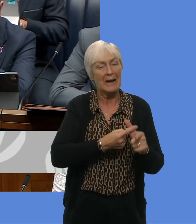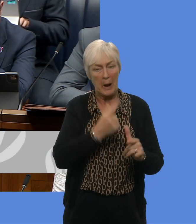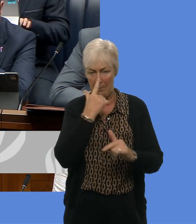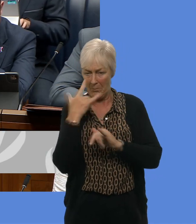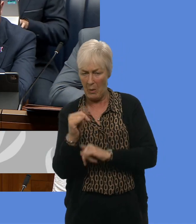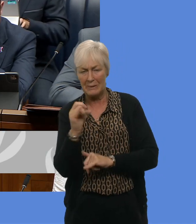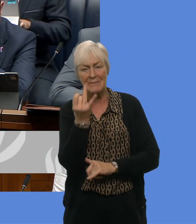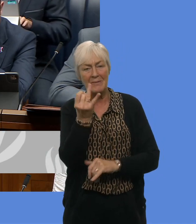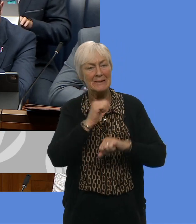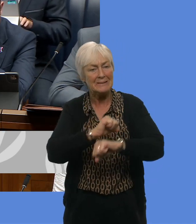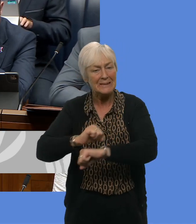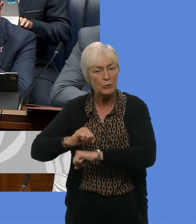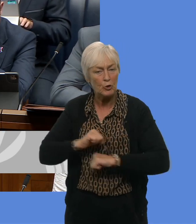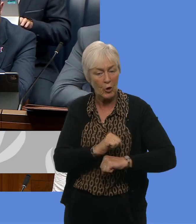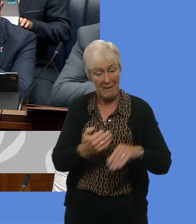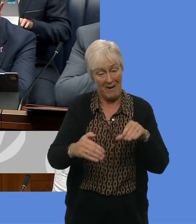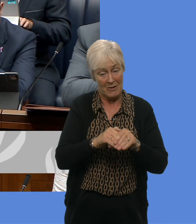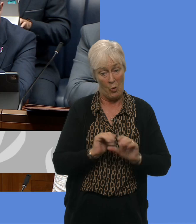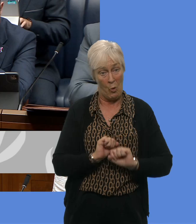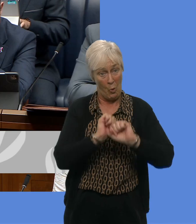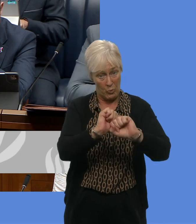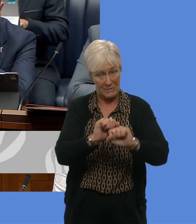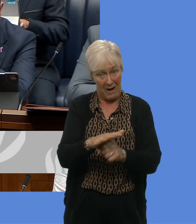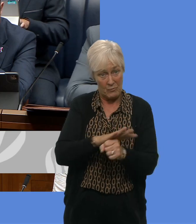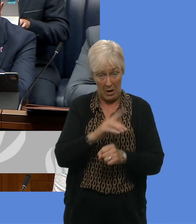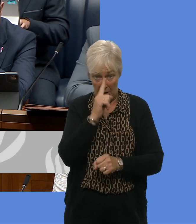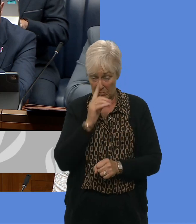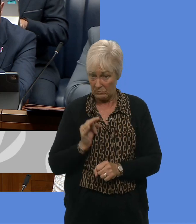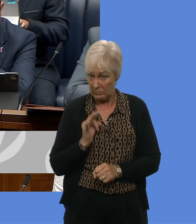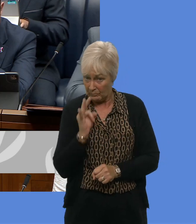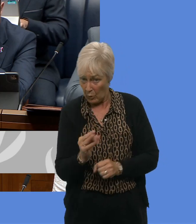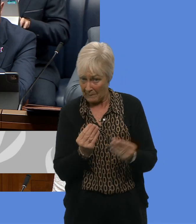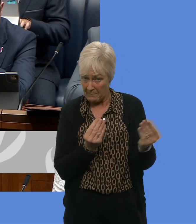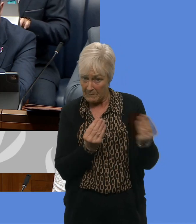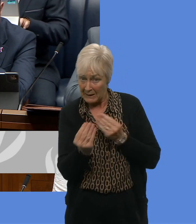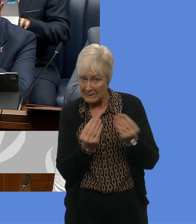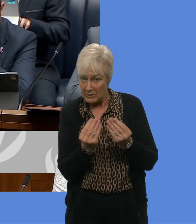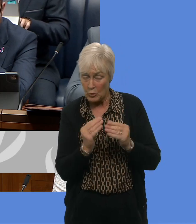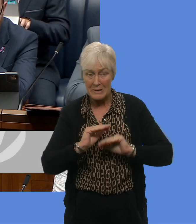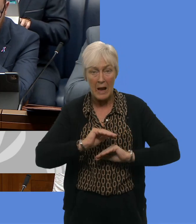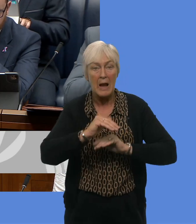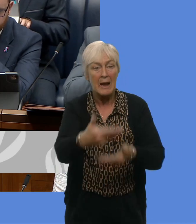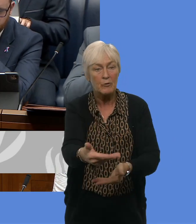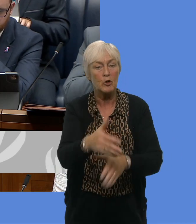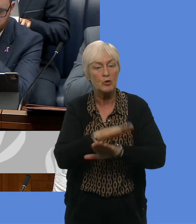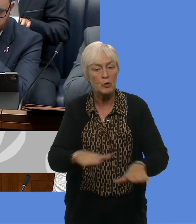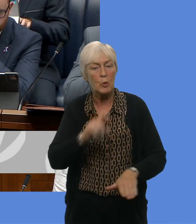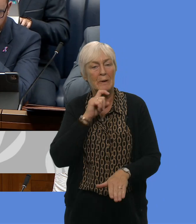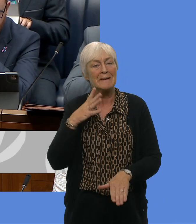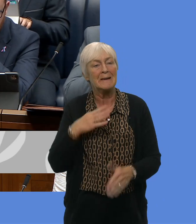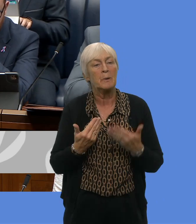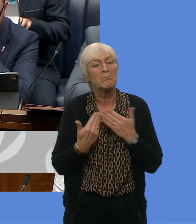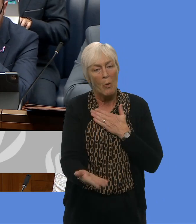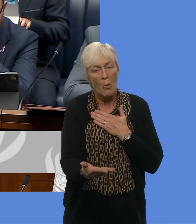7-seater vehicle within its own fleet to determine if this affords flexibility in the delivery of transport for pupils who need more bespoke